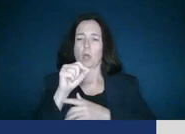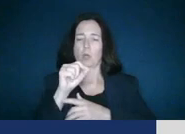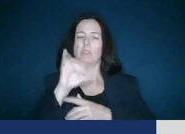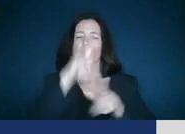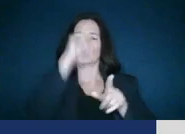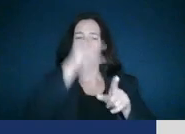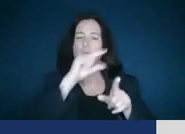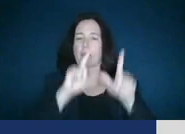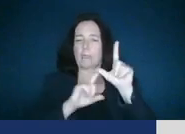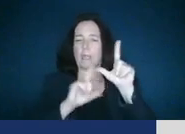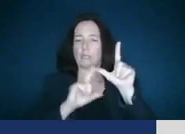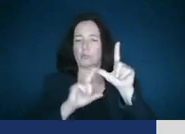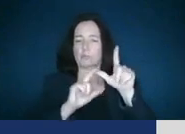letters.